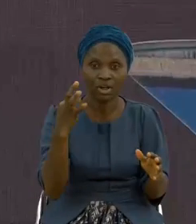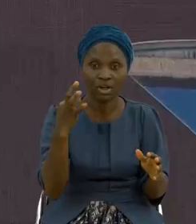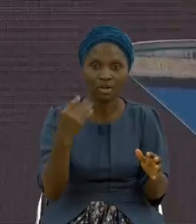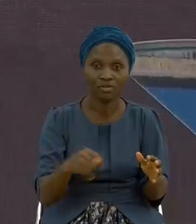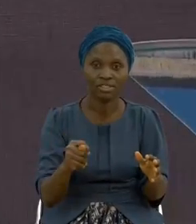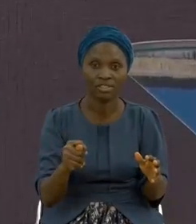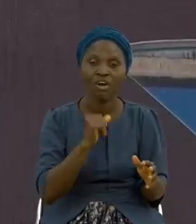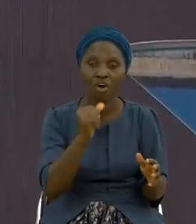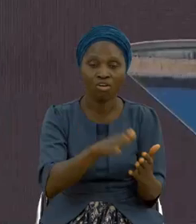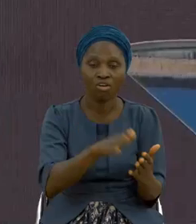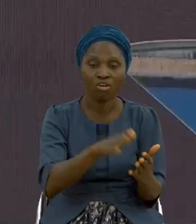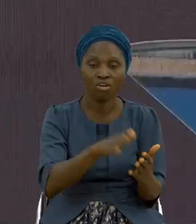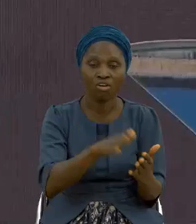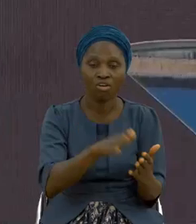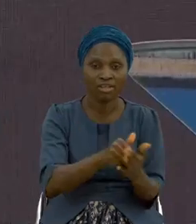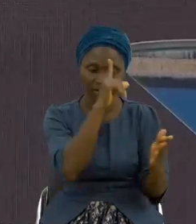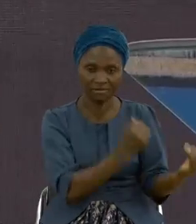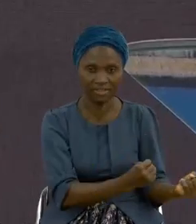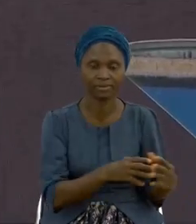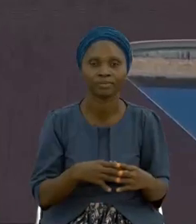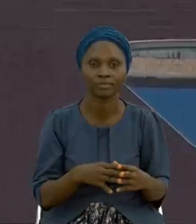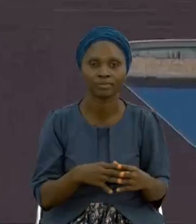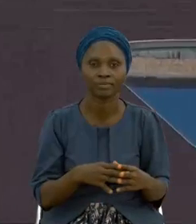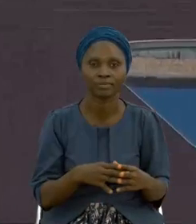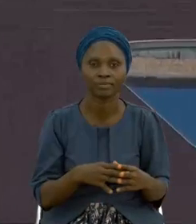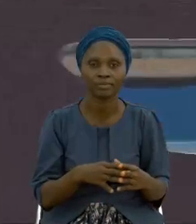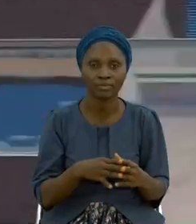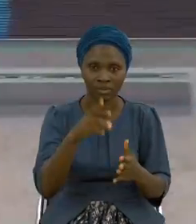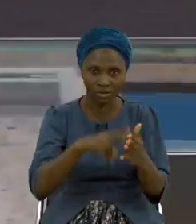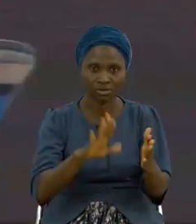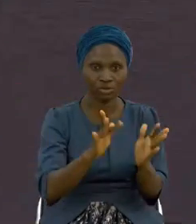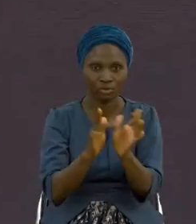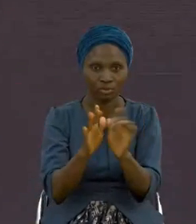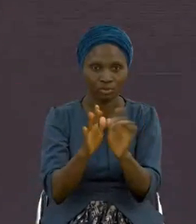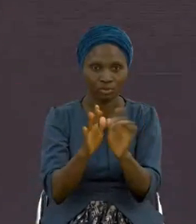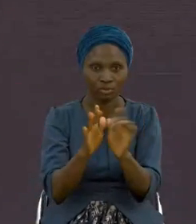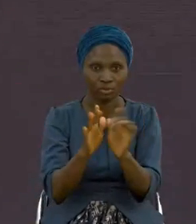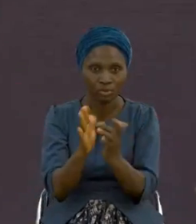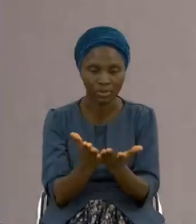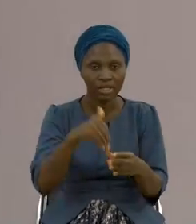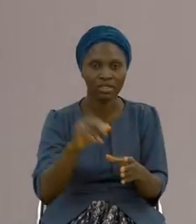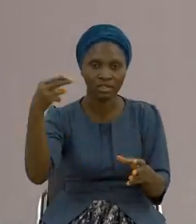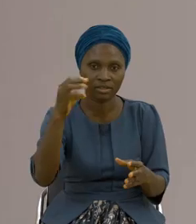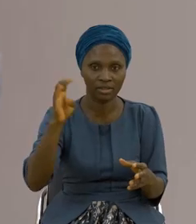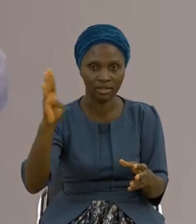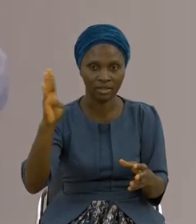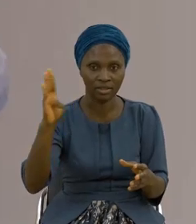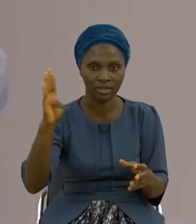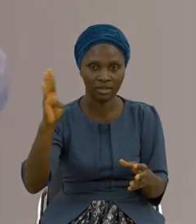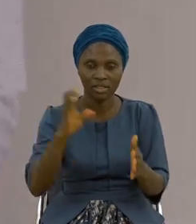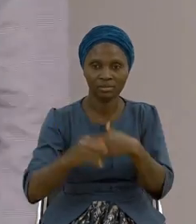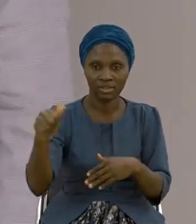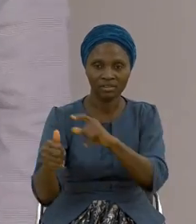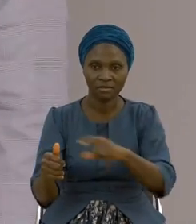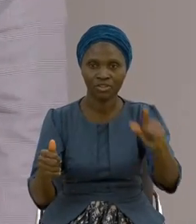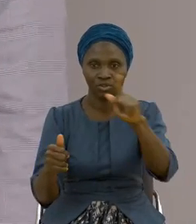look at your bible in hebrews chapter 10 a meeting from persuade history let us hold